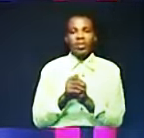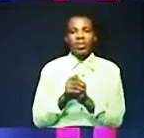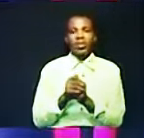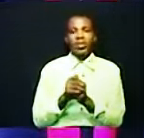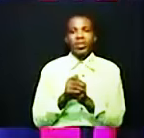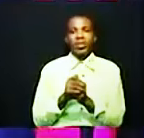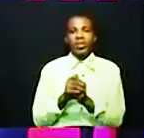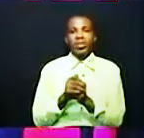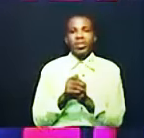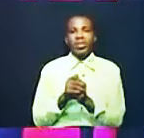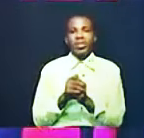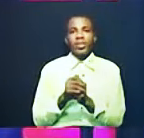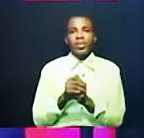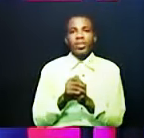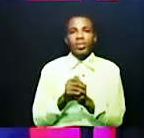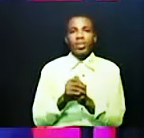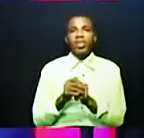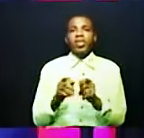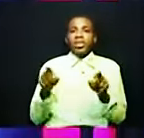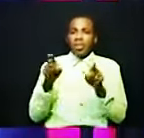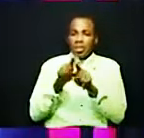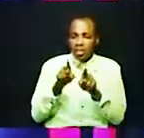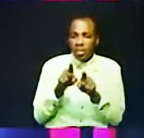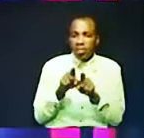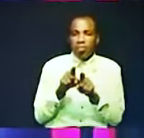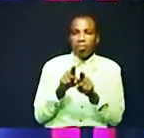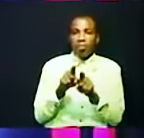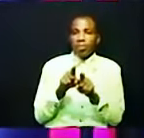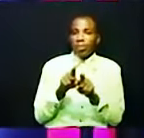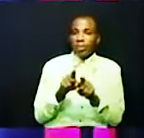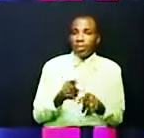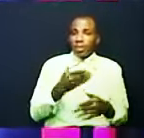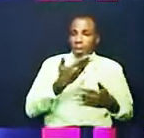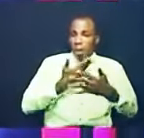ekunini. 80 public office holders.